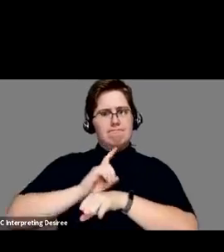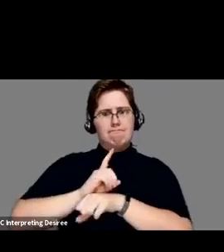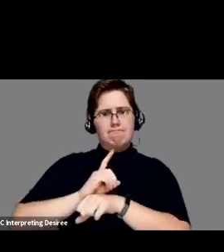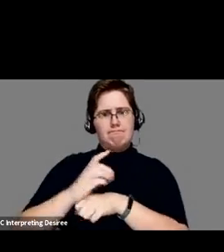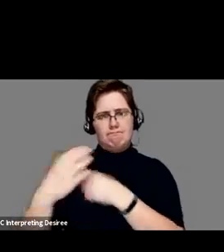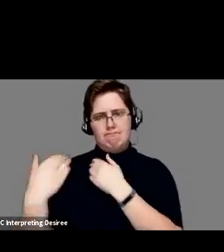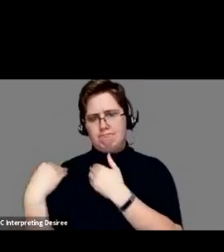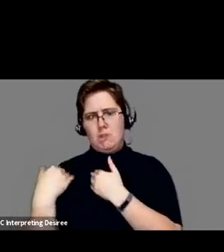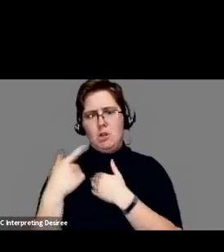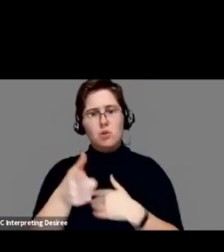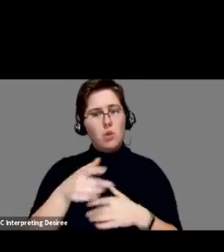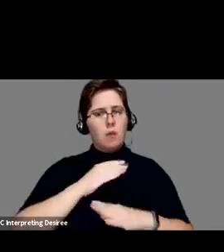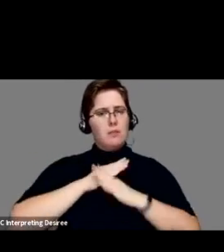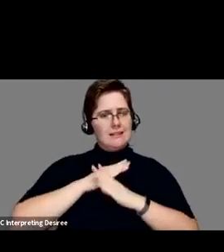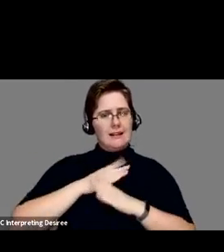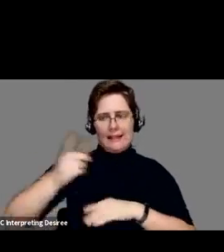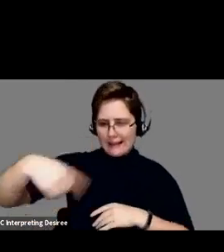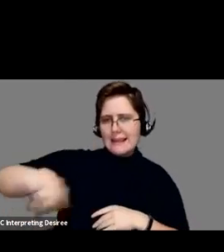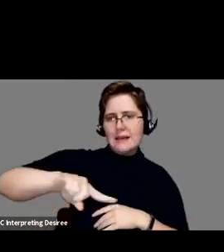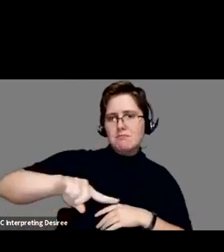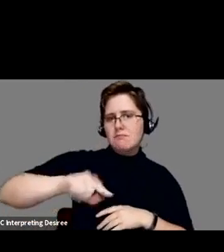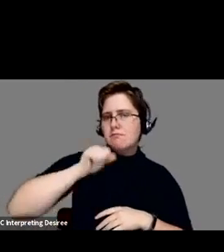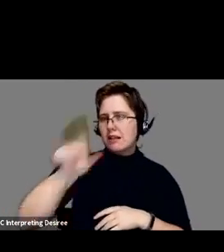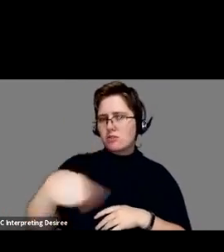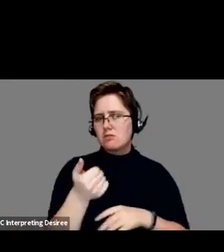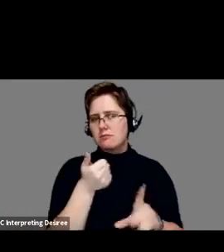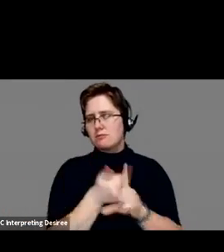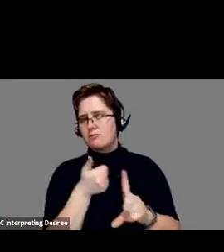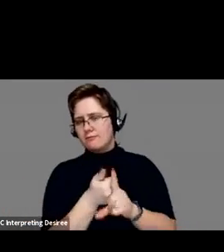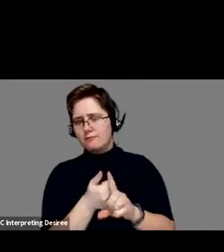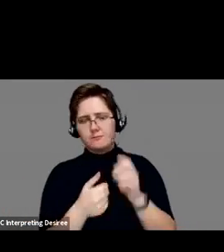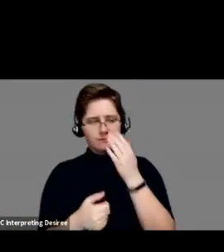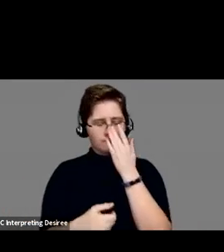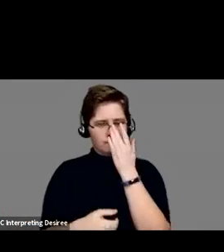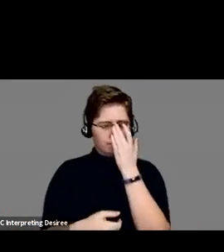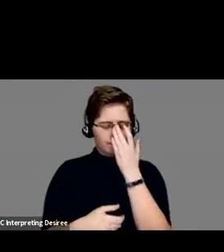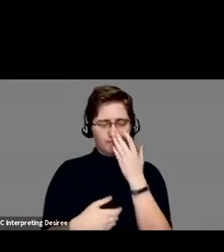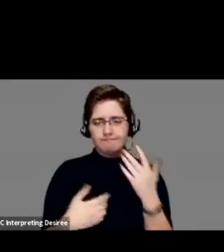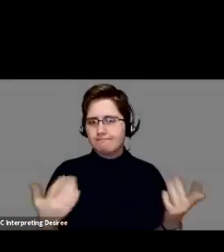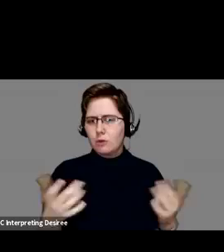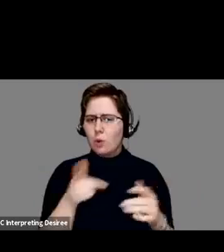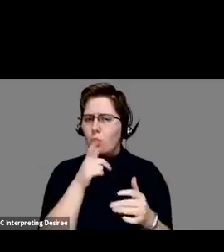you're protecting them as well. Who can